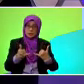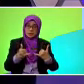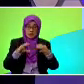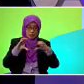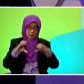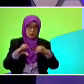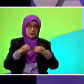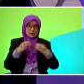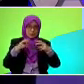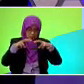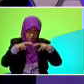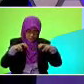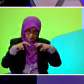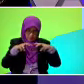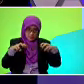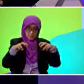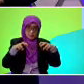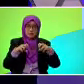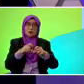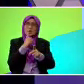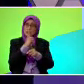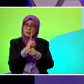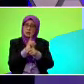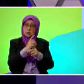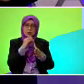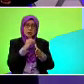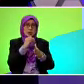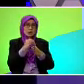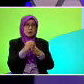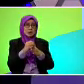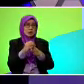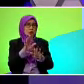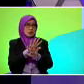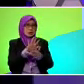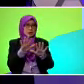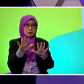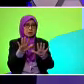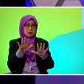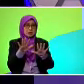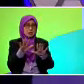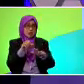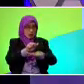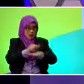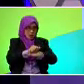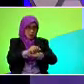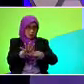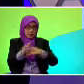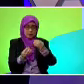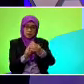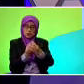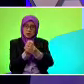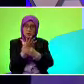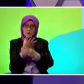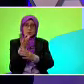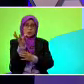that these 5 factors really do affect the growth of microorganisms. Okay, I can